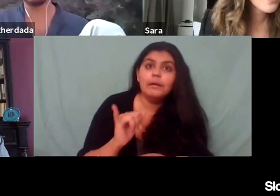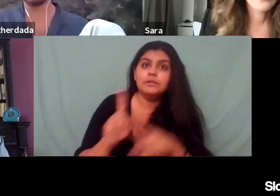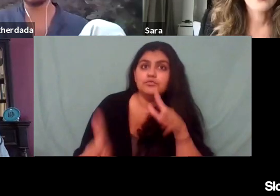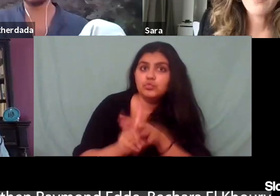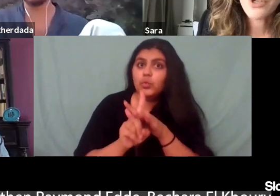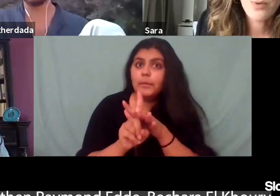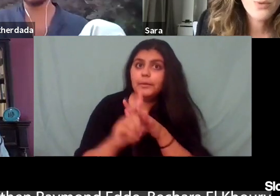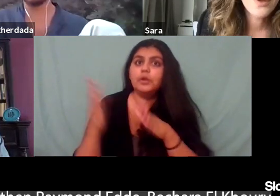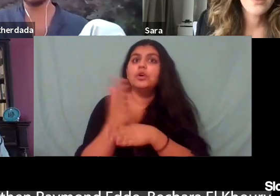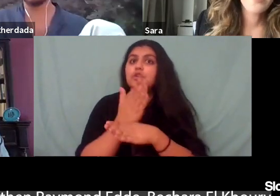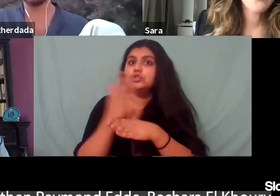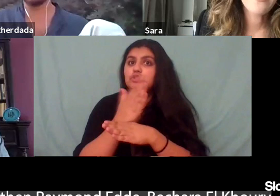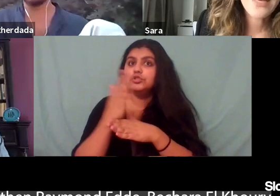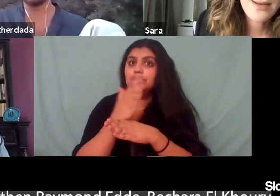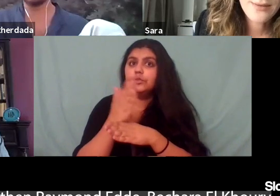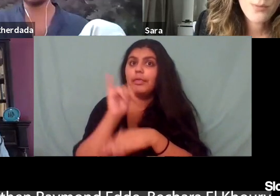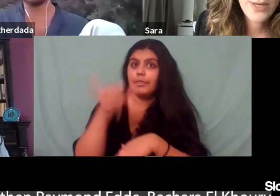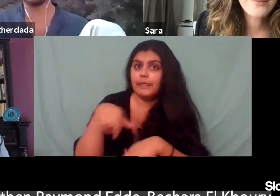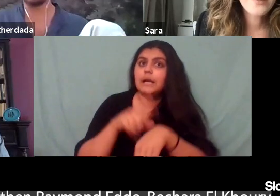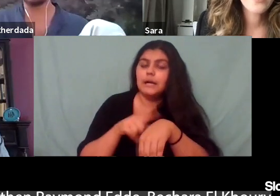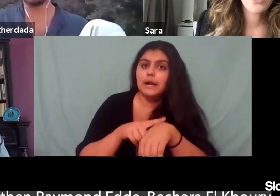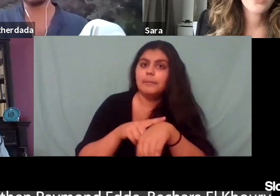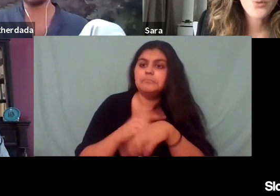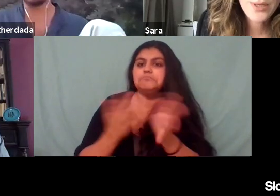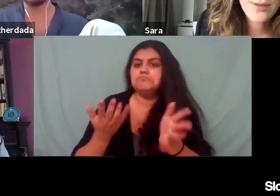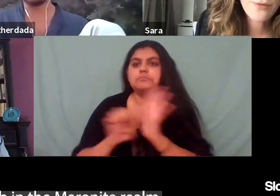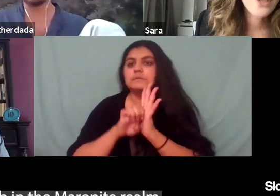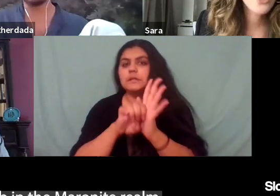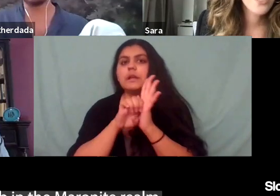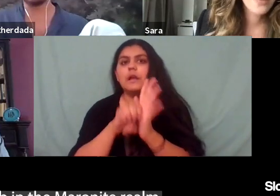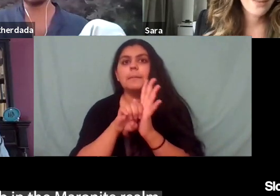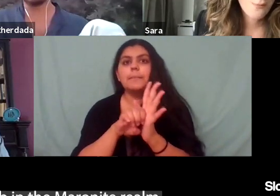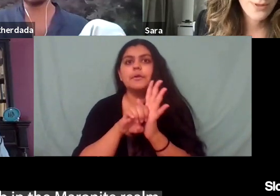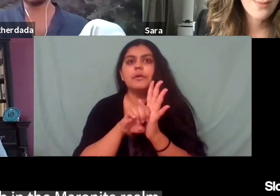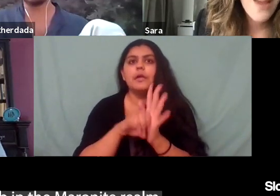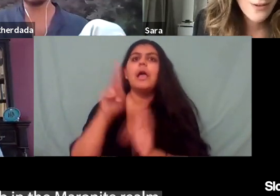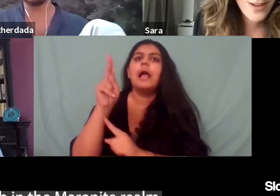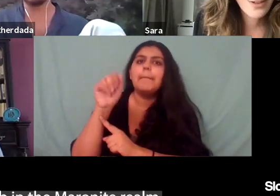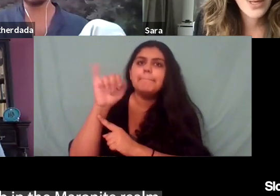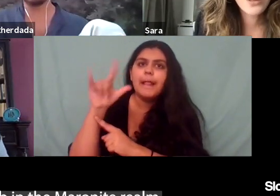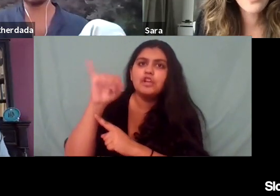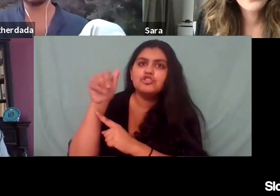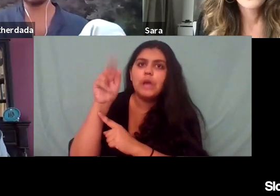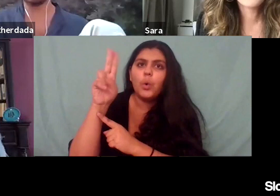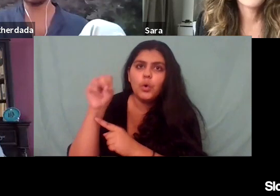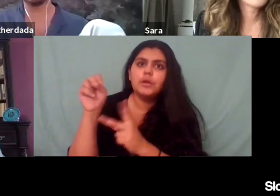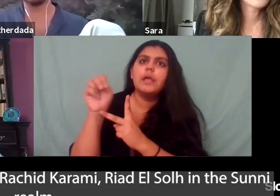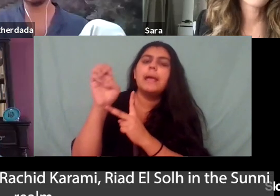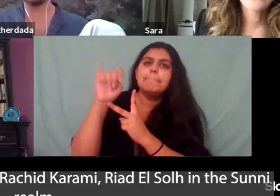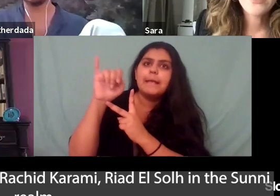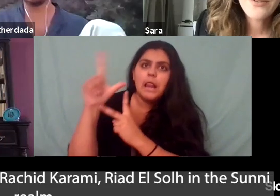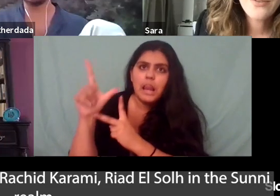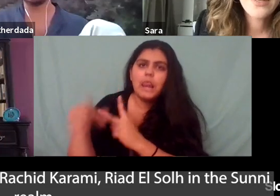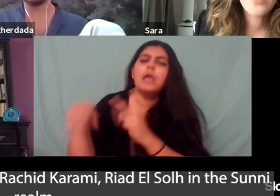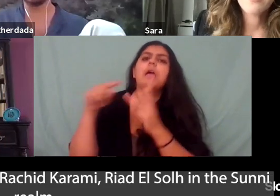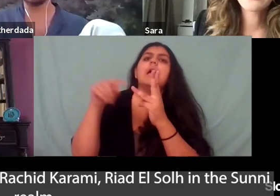course, Camille Chamoun, Emile Henri-Mont Edde, Charles Khoury, Fouad Chahab within the Maronite realm,